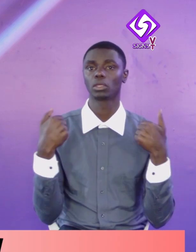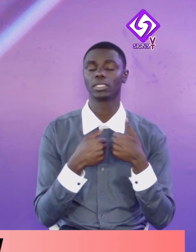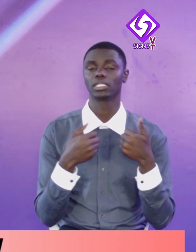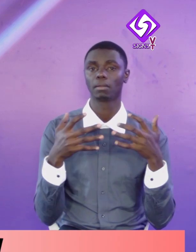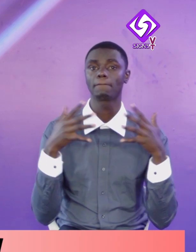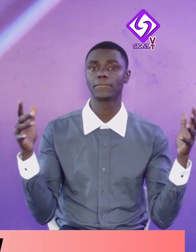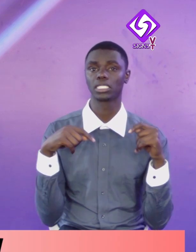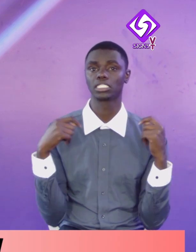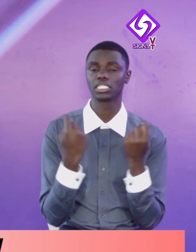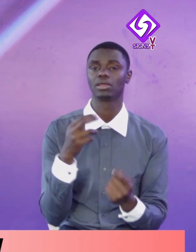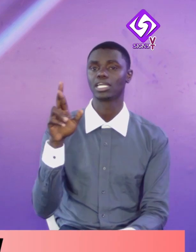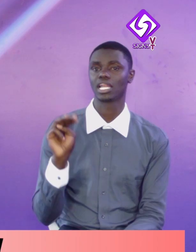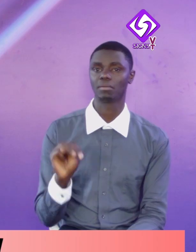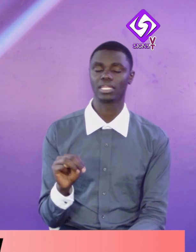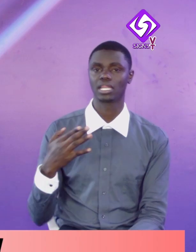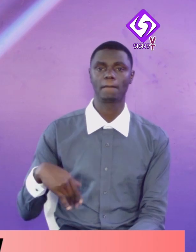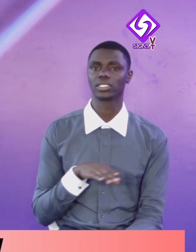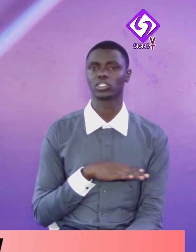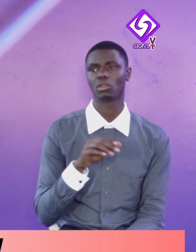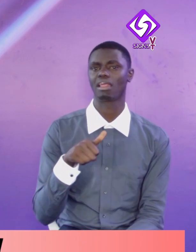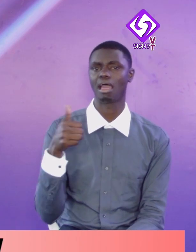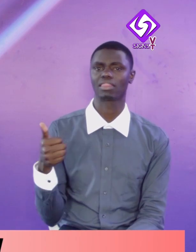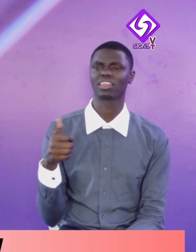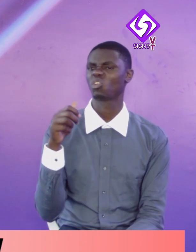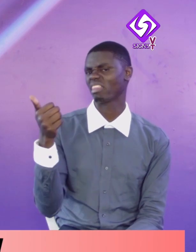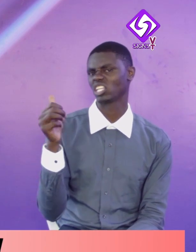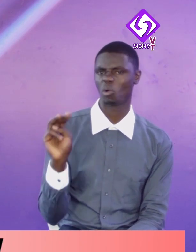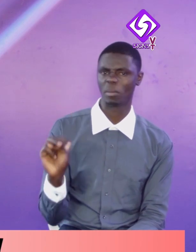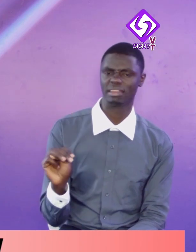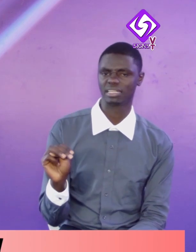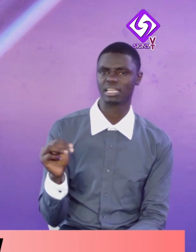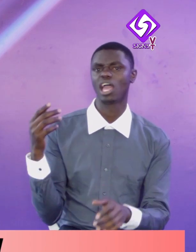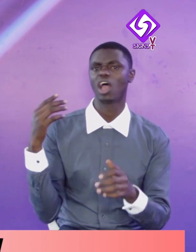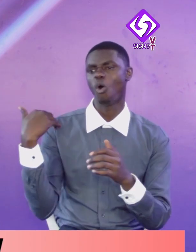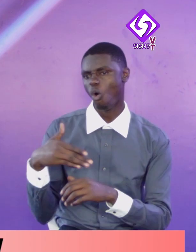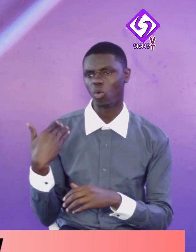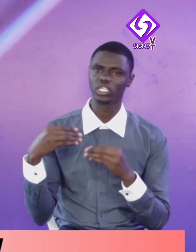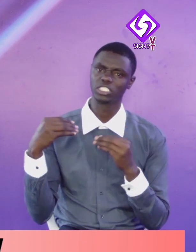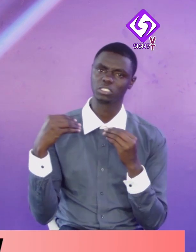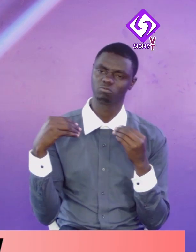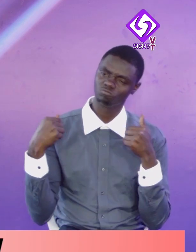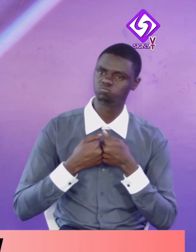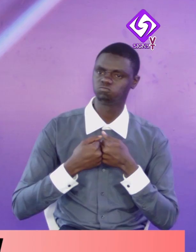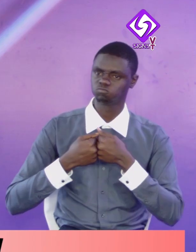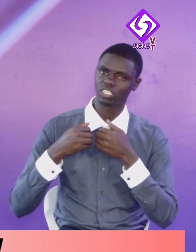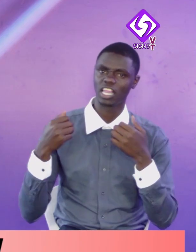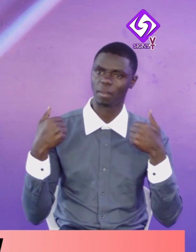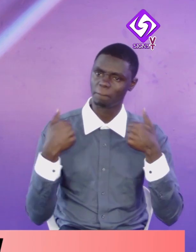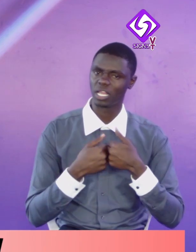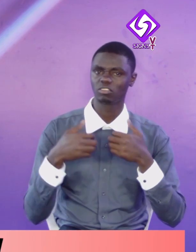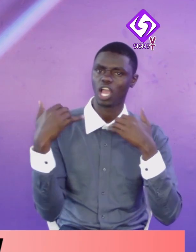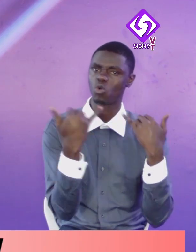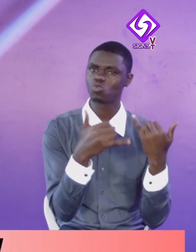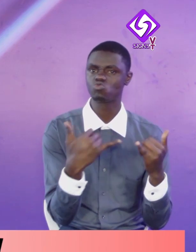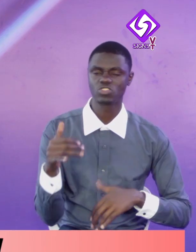Madrid, Barcelona, and all Atletico Madrid. They usually keep themselves in touch, and they play a really good